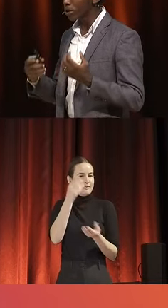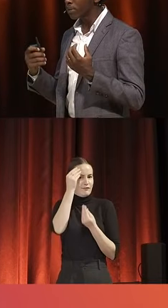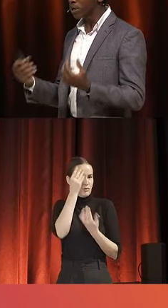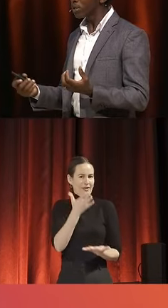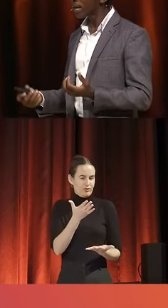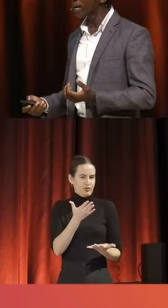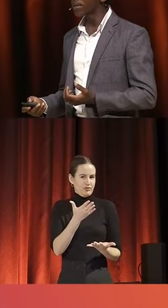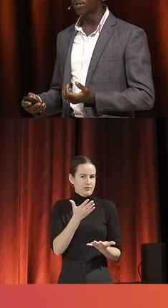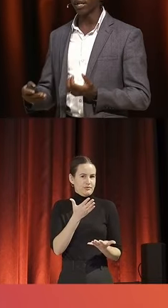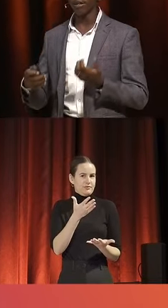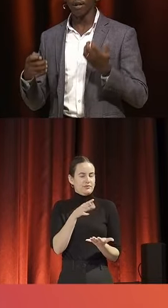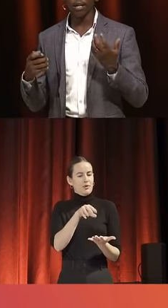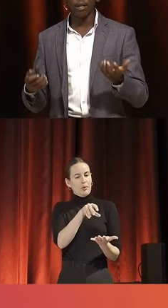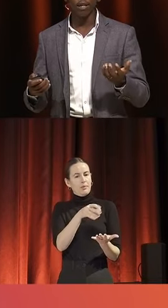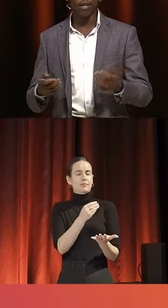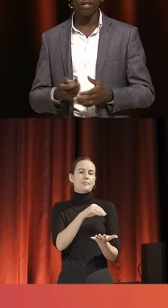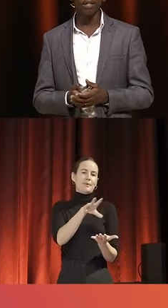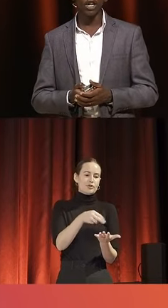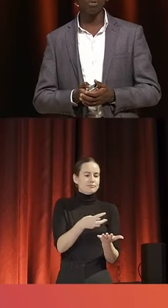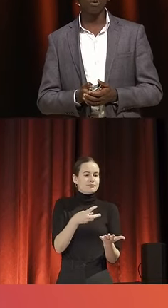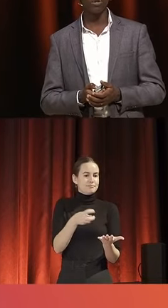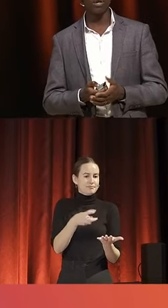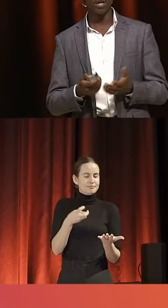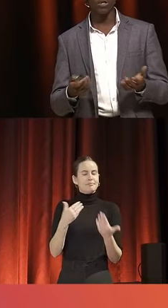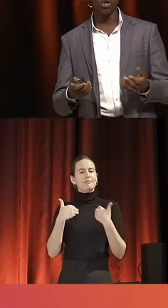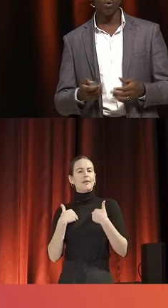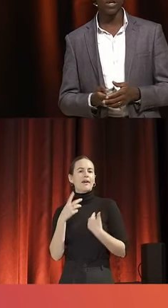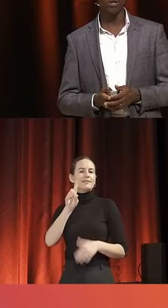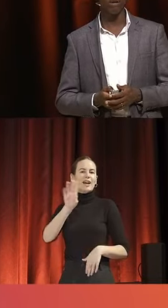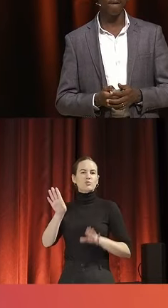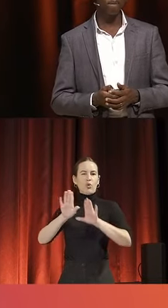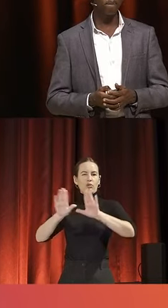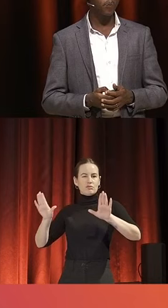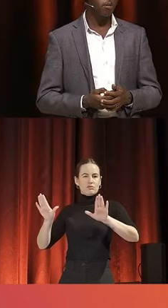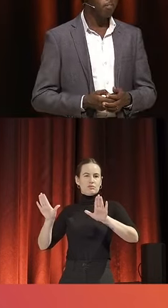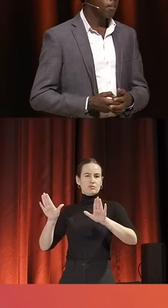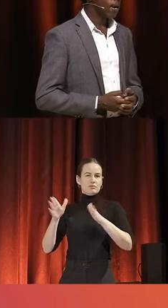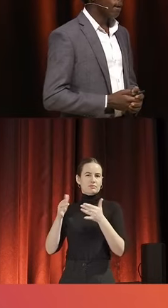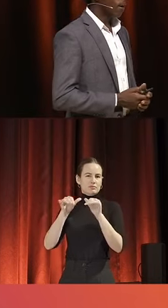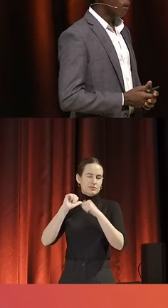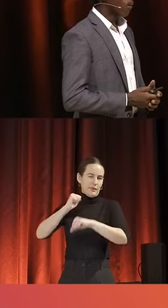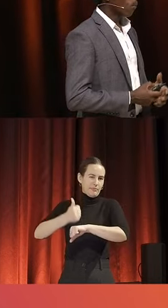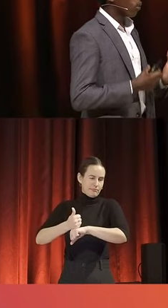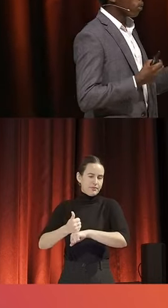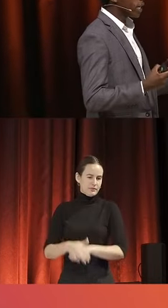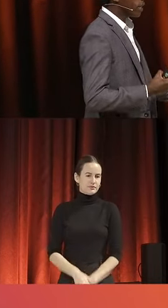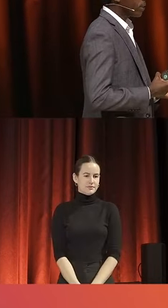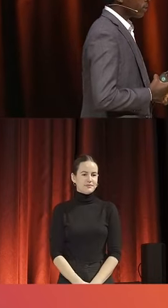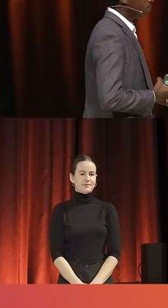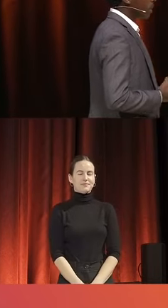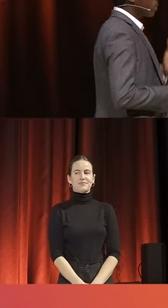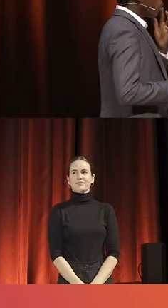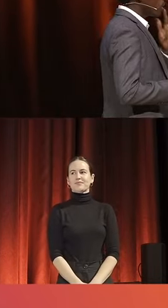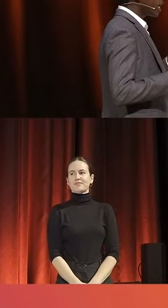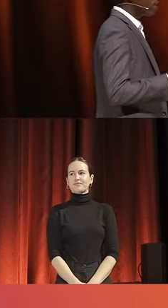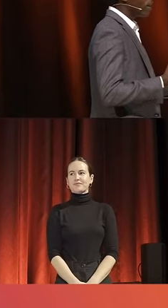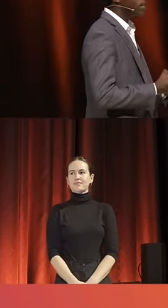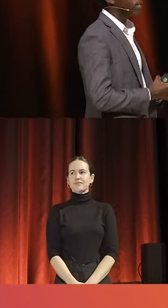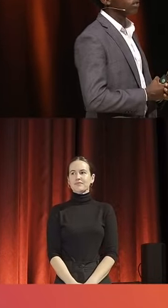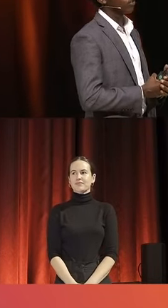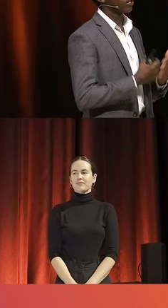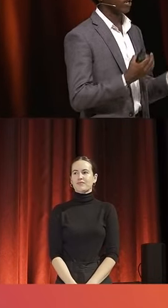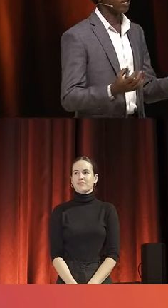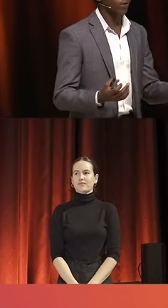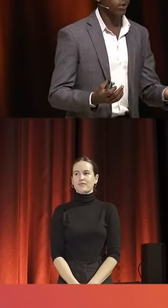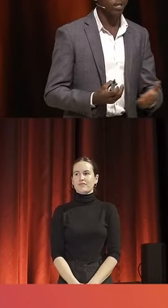extracted and to be utilized in a dashboard situation. While we hear about all the